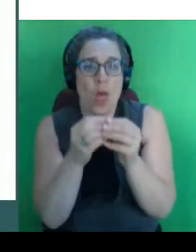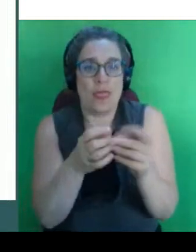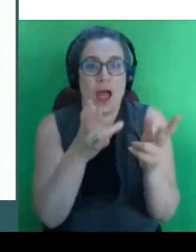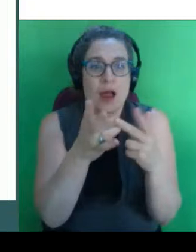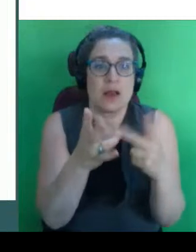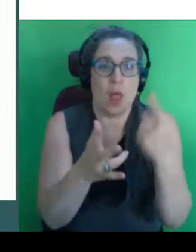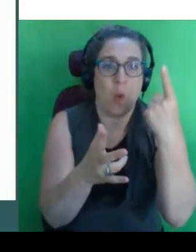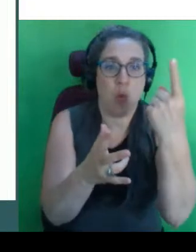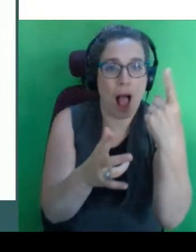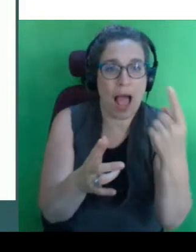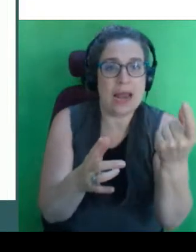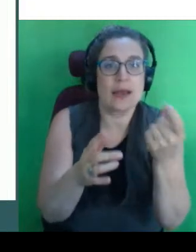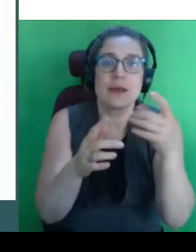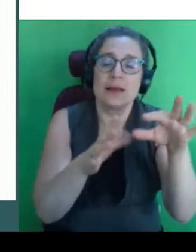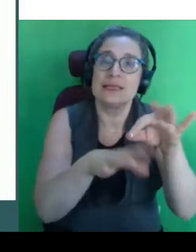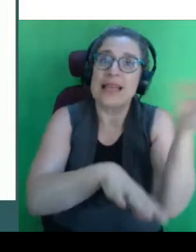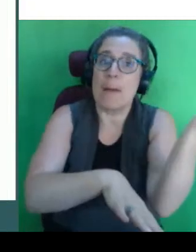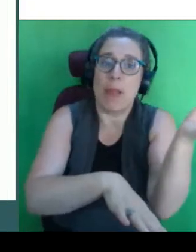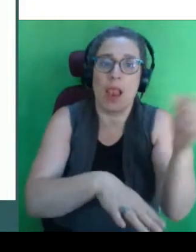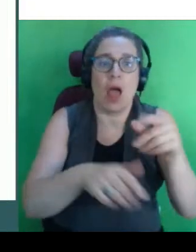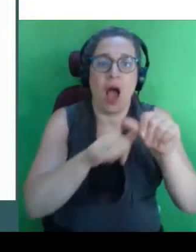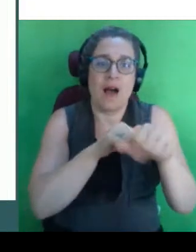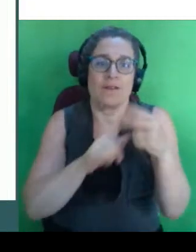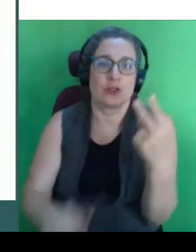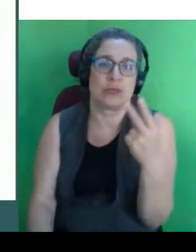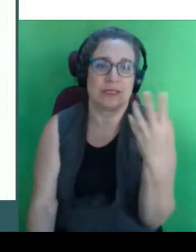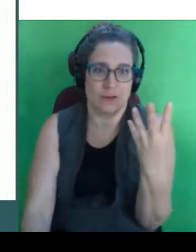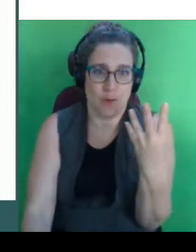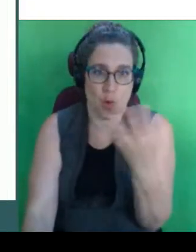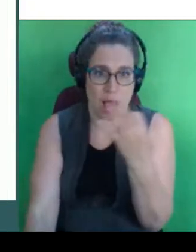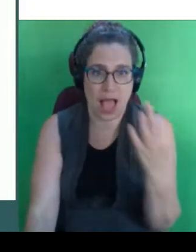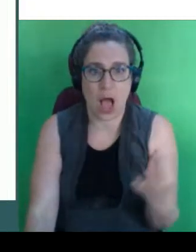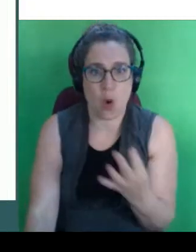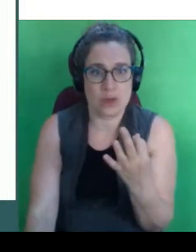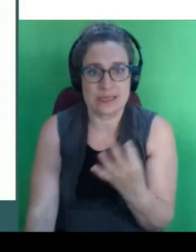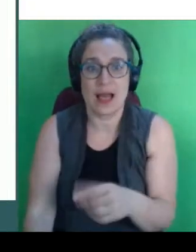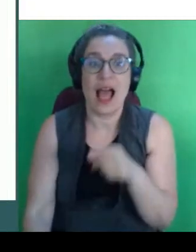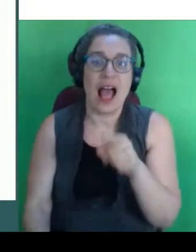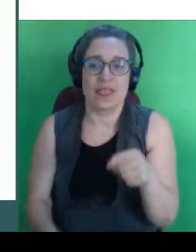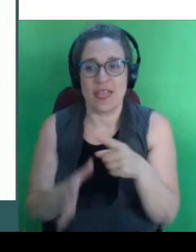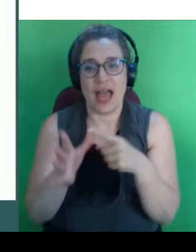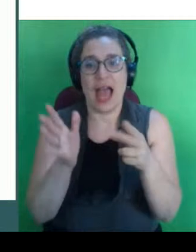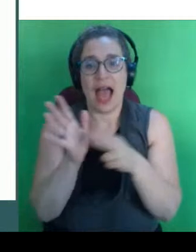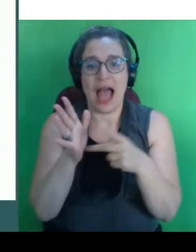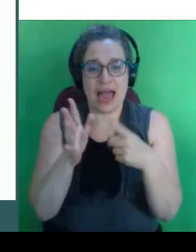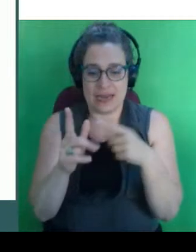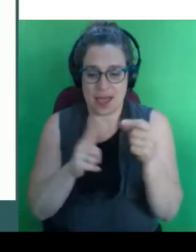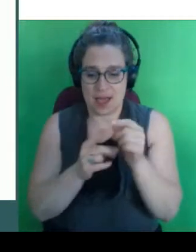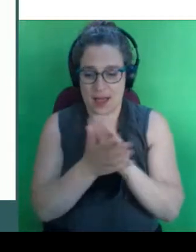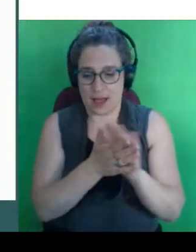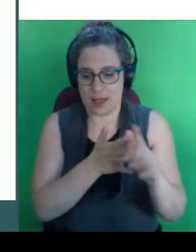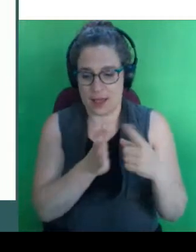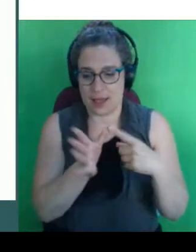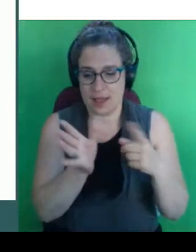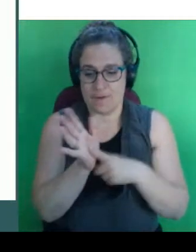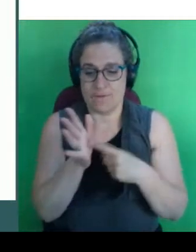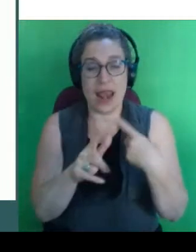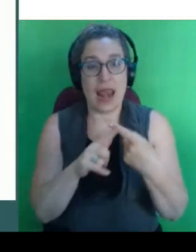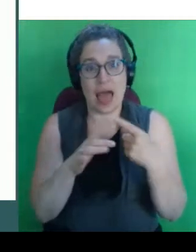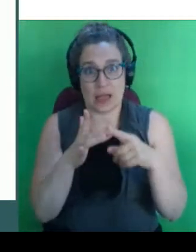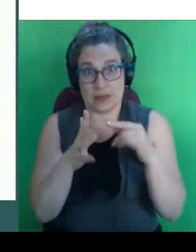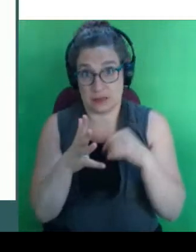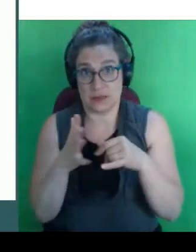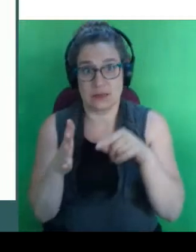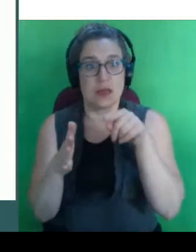hours. And in anaphylaxis, what you will often, though not always, see is a rise